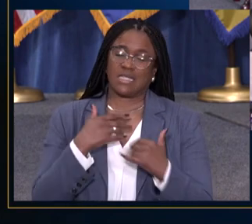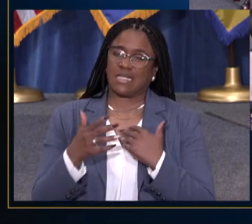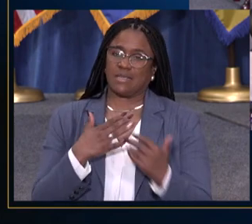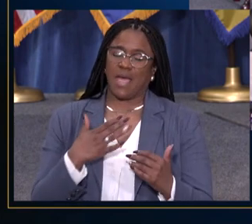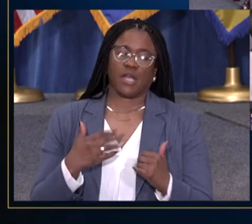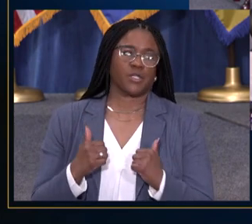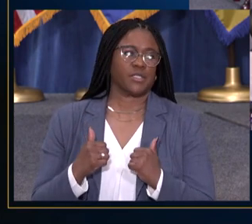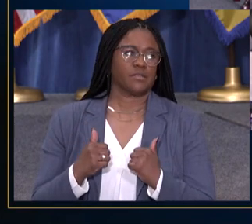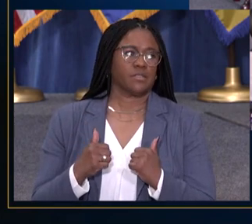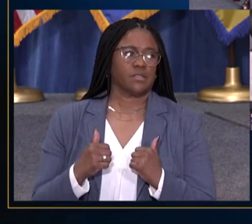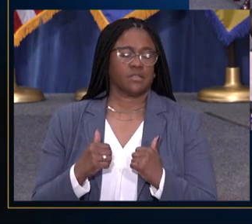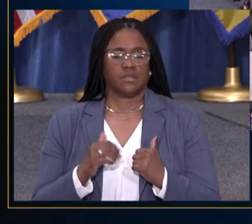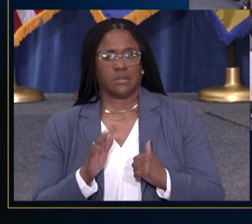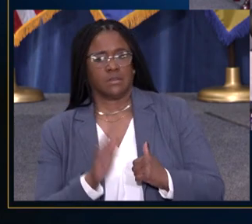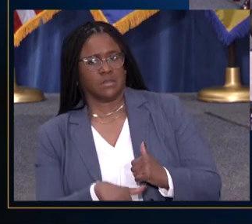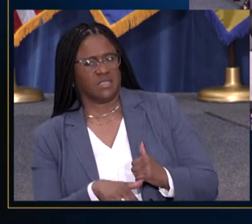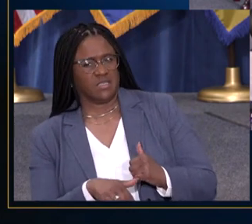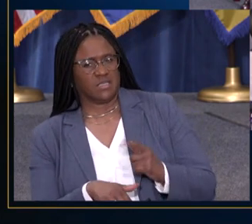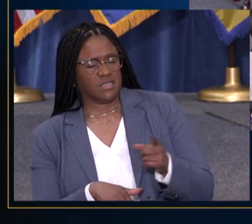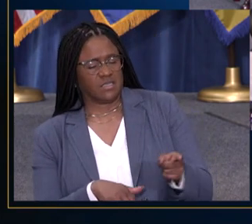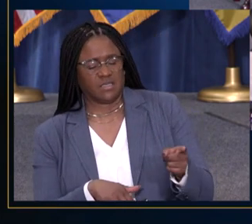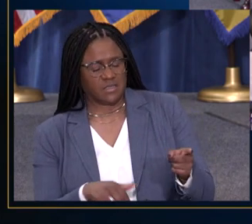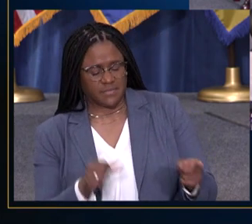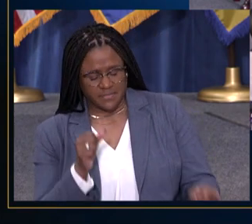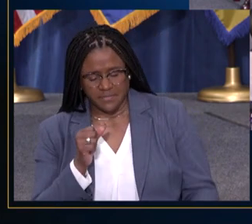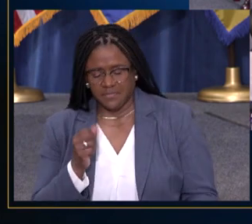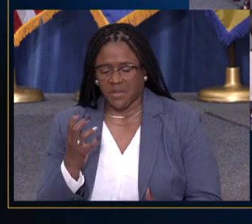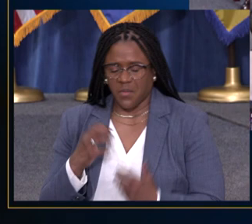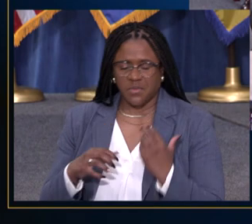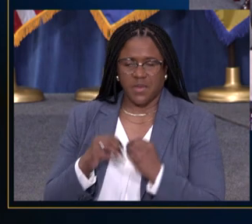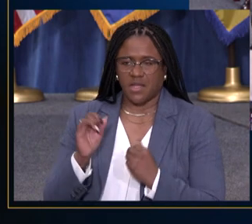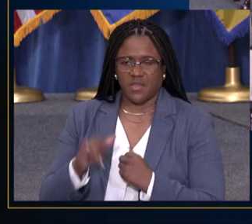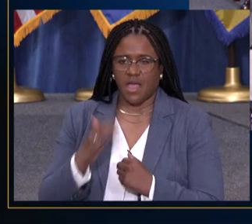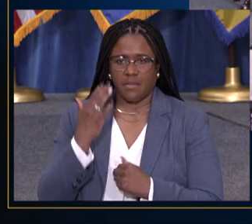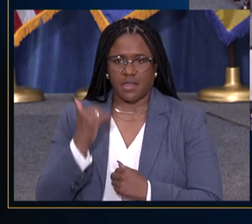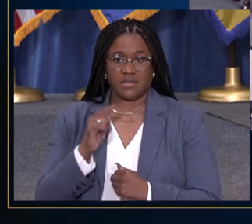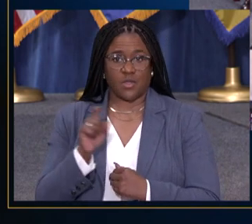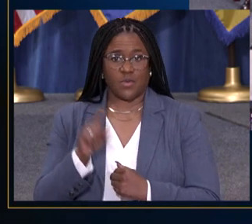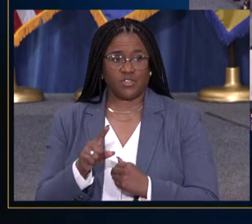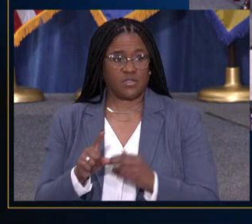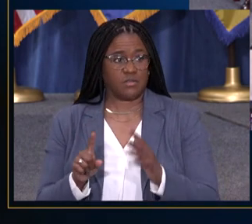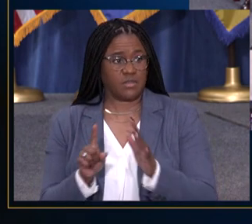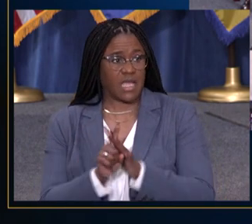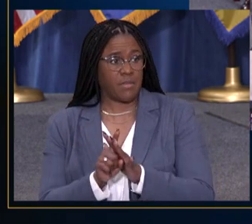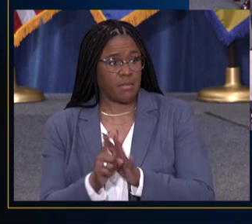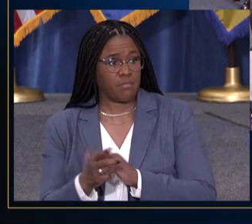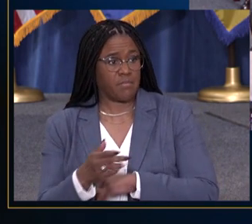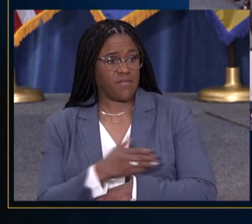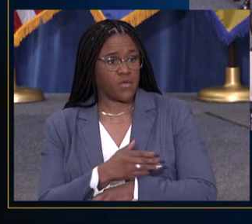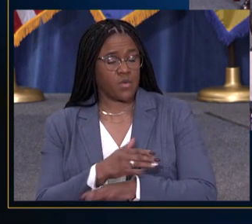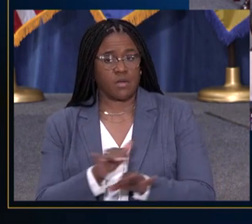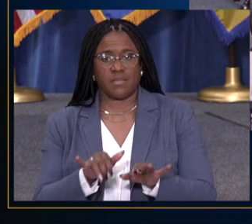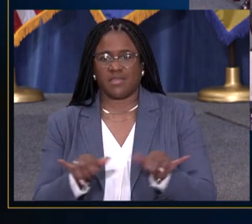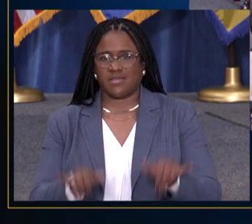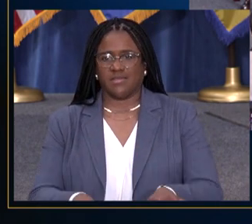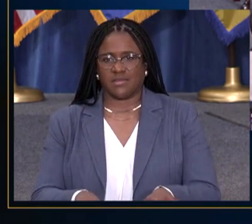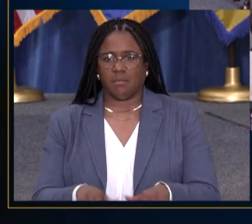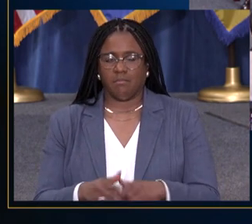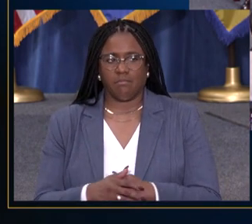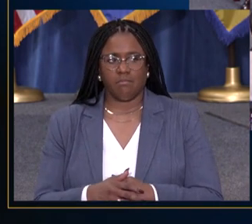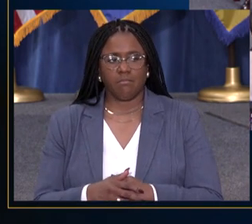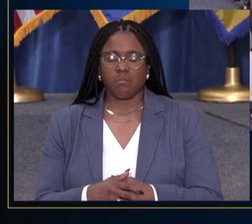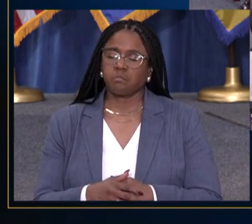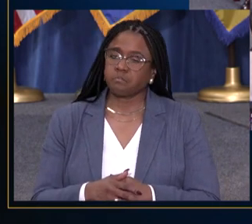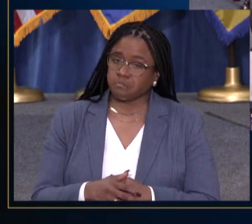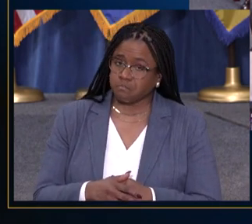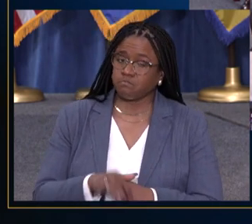Can I just, hello. I just wanted to add to it too, because the question came up earlier about the system, right? And so that's